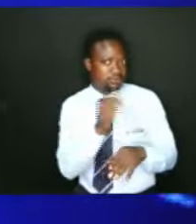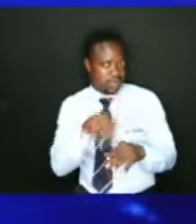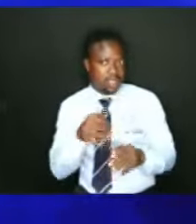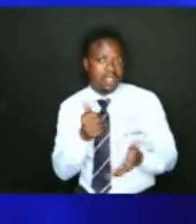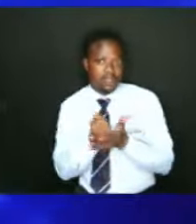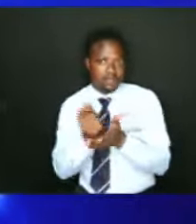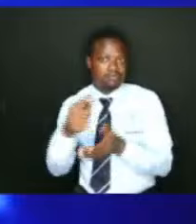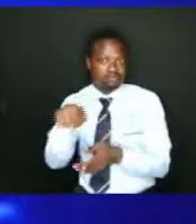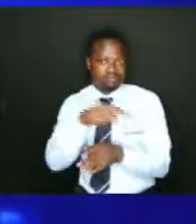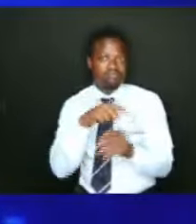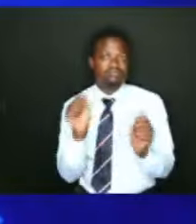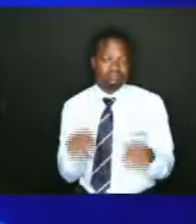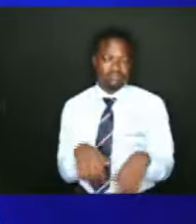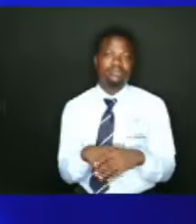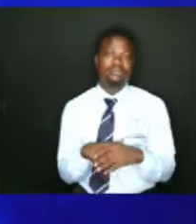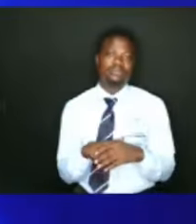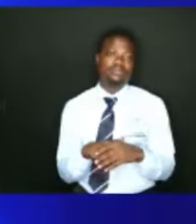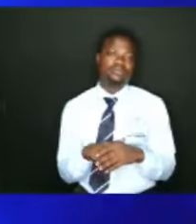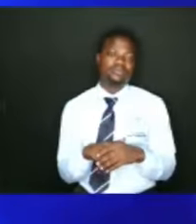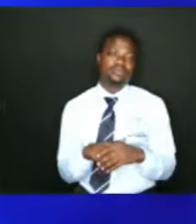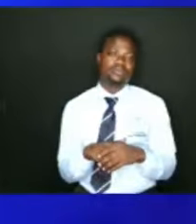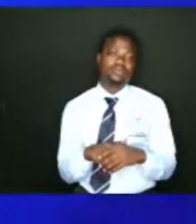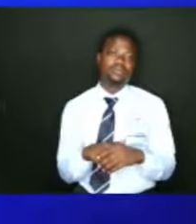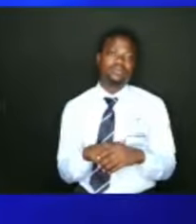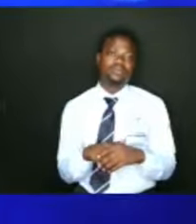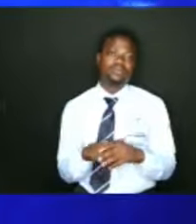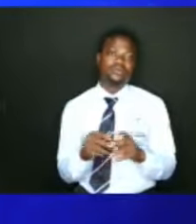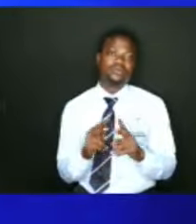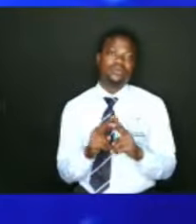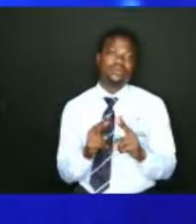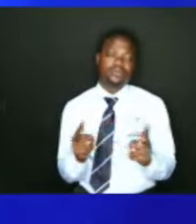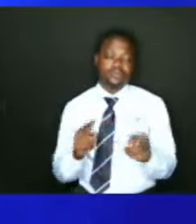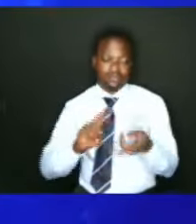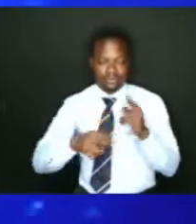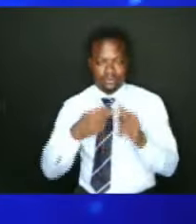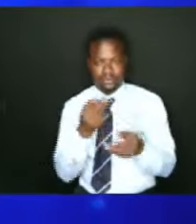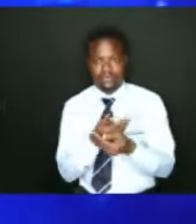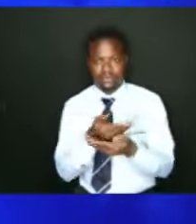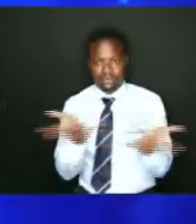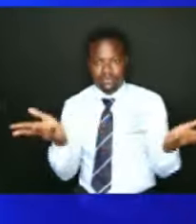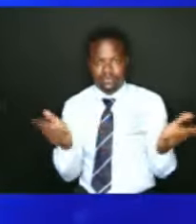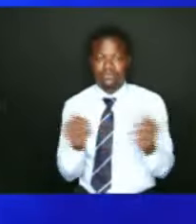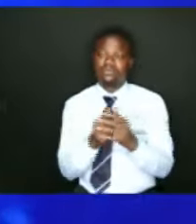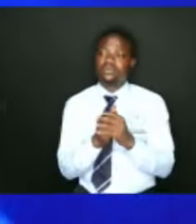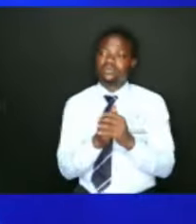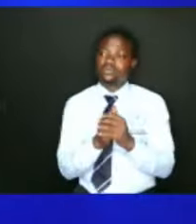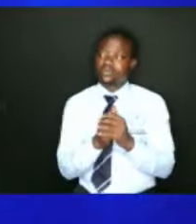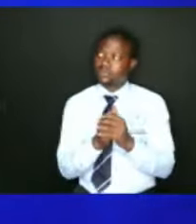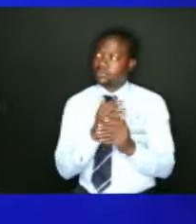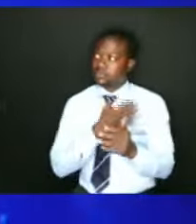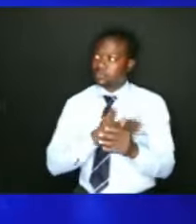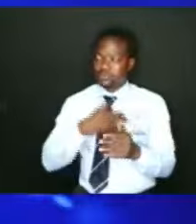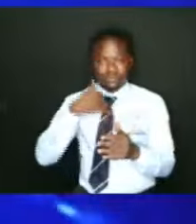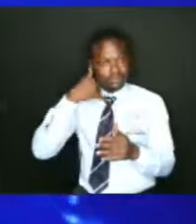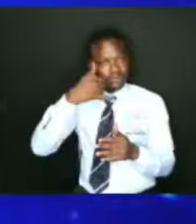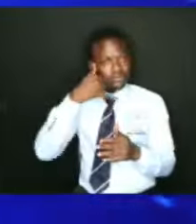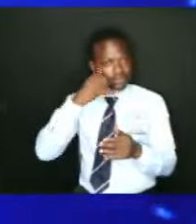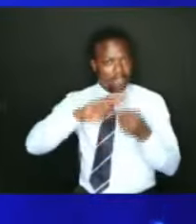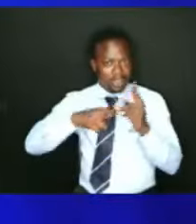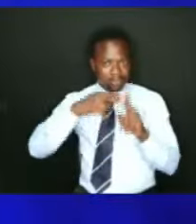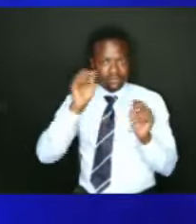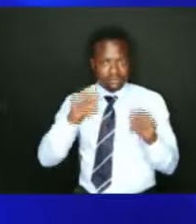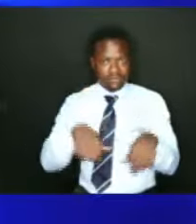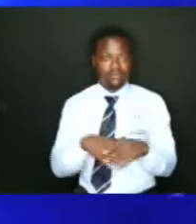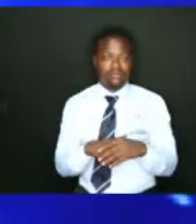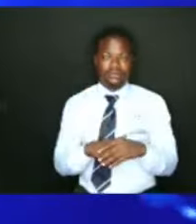be always on hand to assist you. So the numbers have been displayed. Kindly call any of the